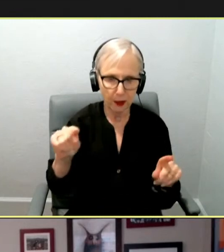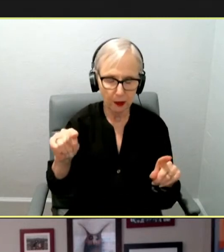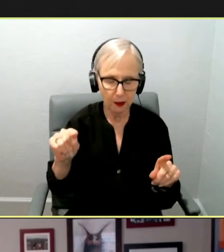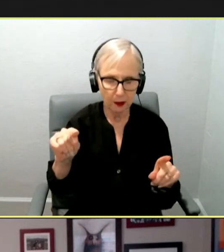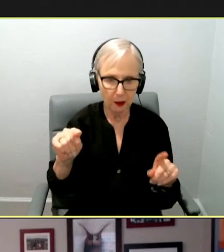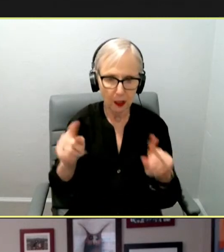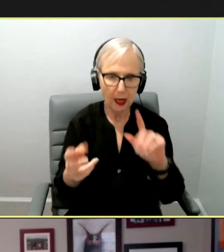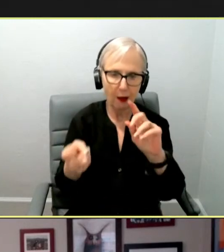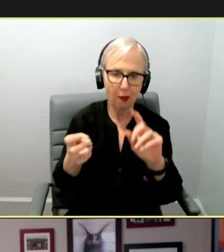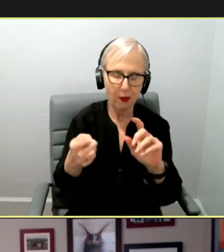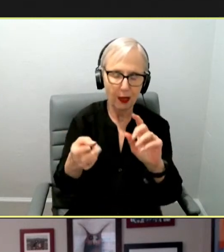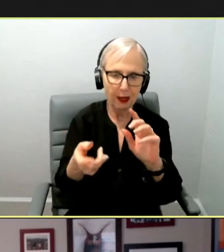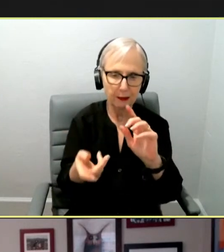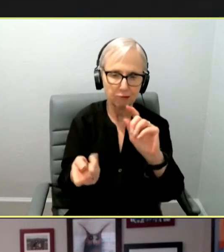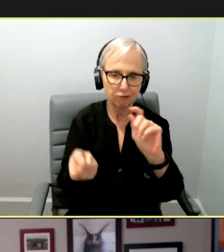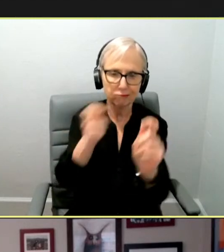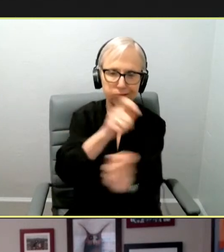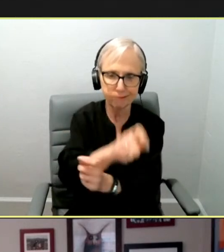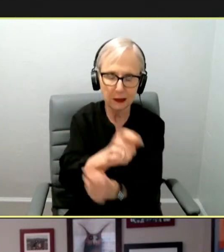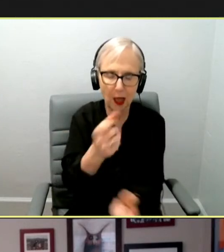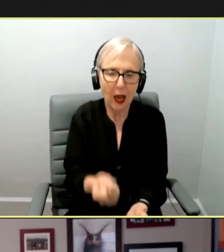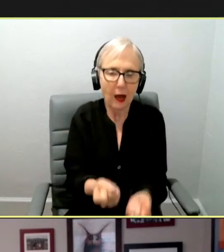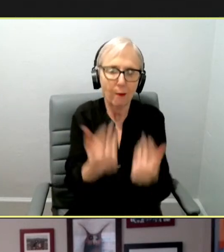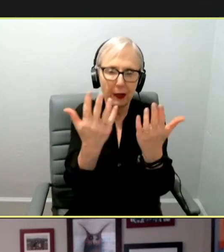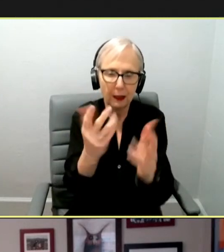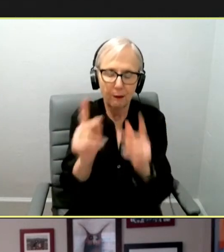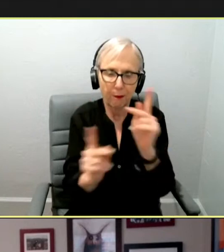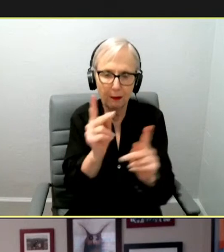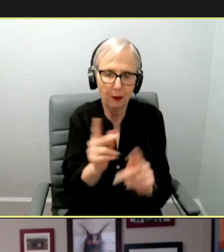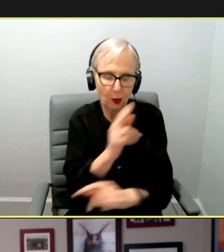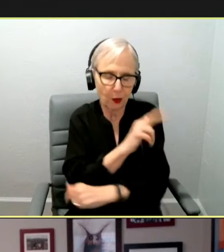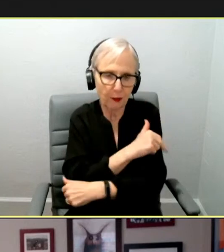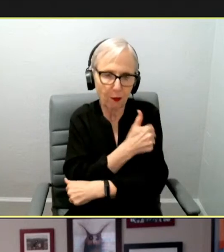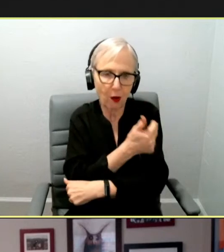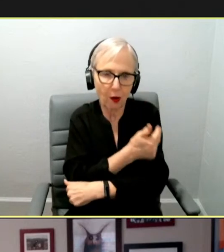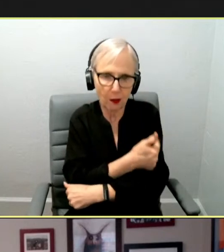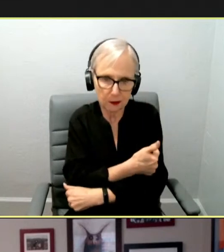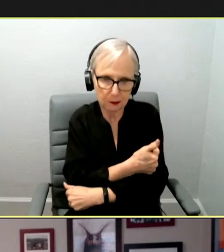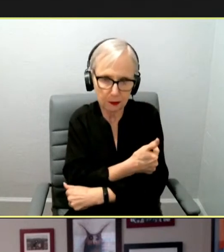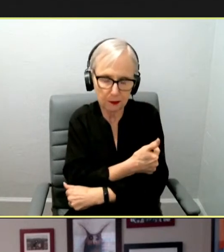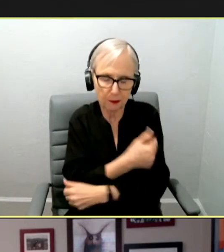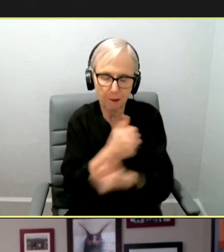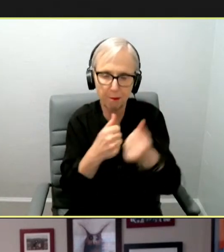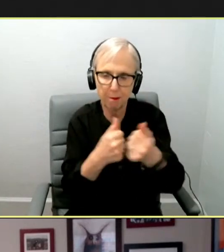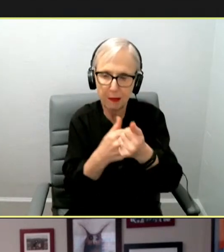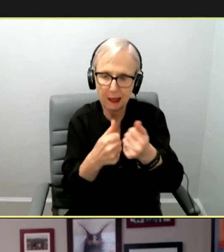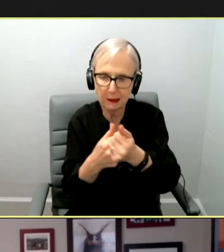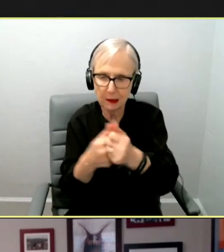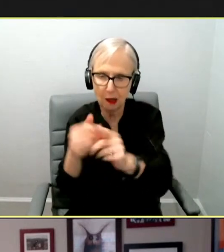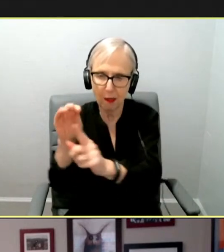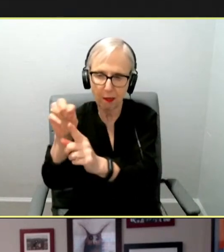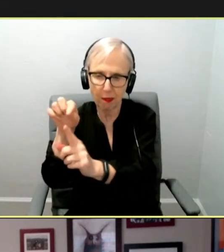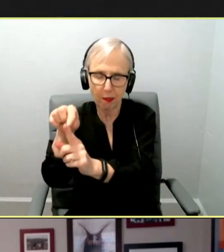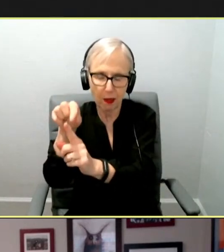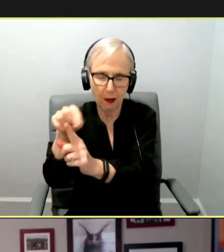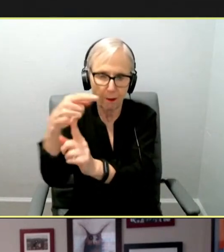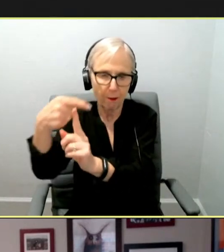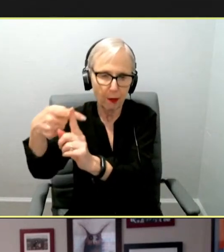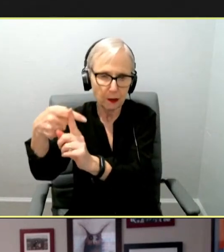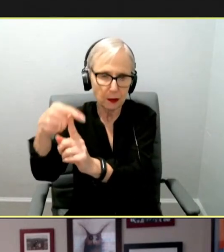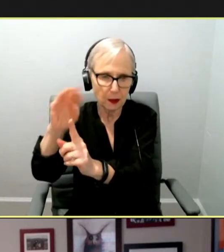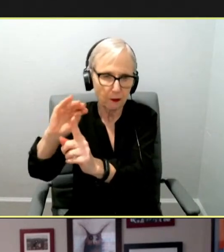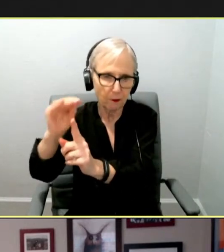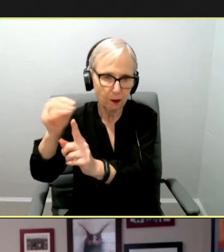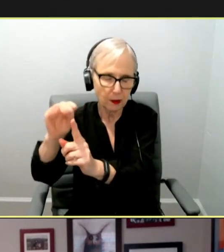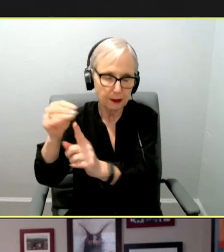that translates into how many people are generally hospitalized based on that positivity. And I wonder, since you're